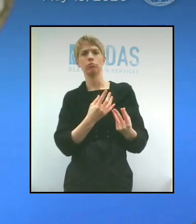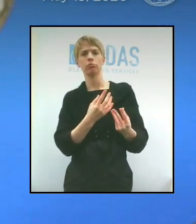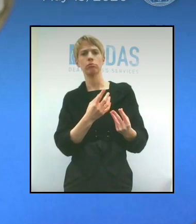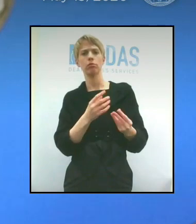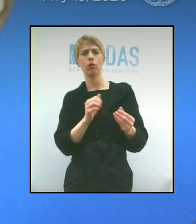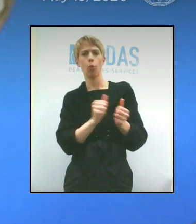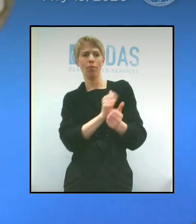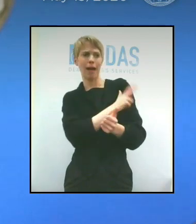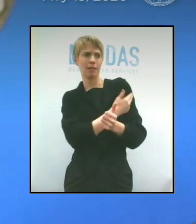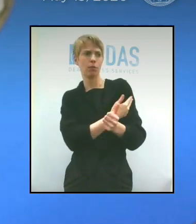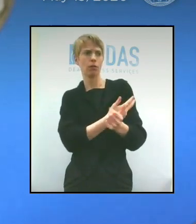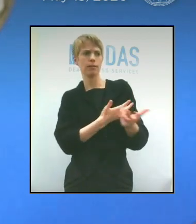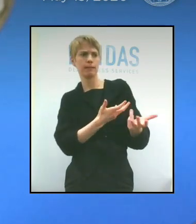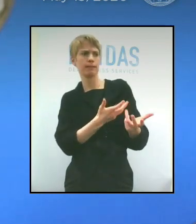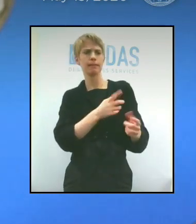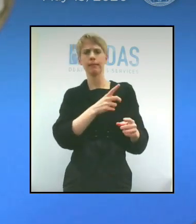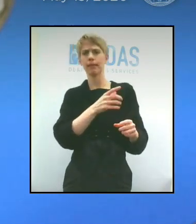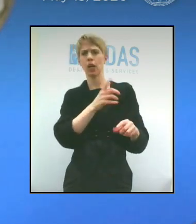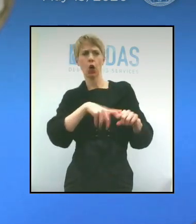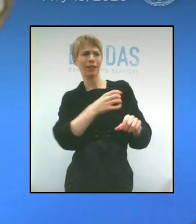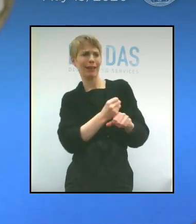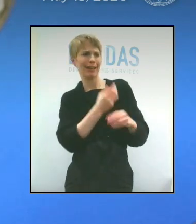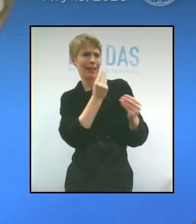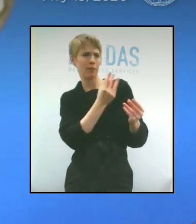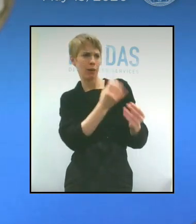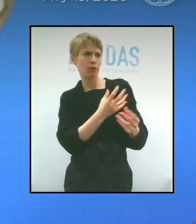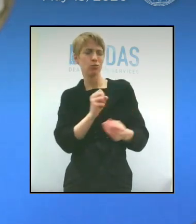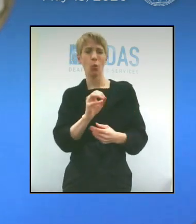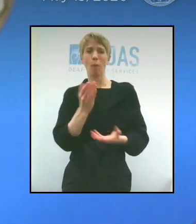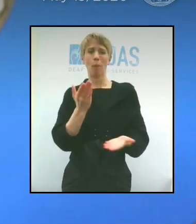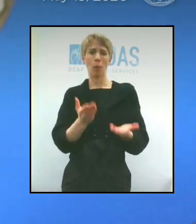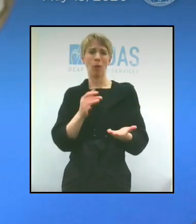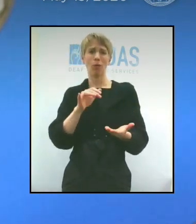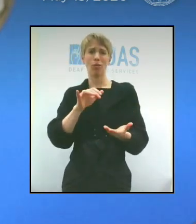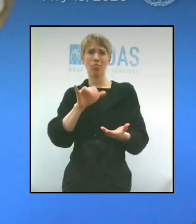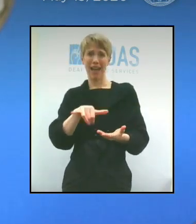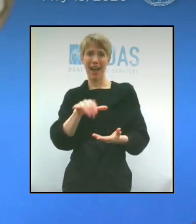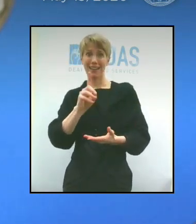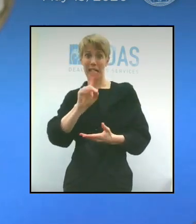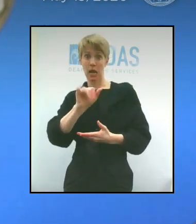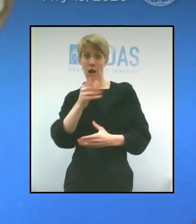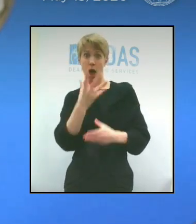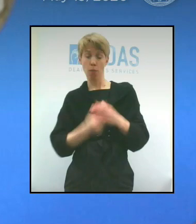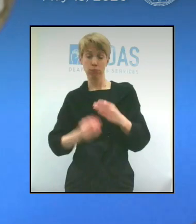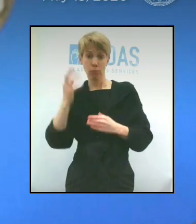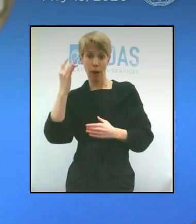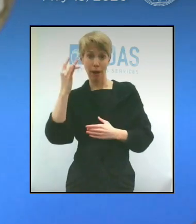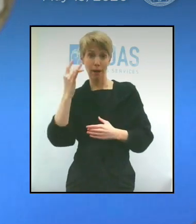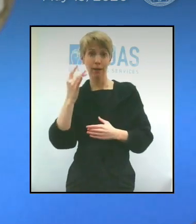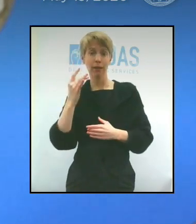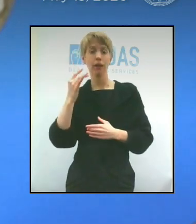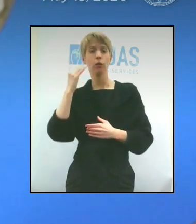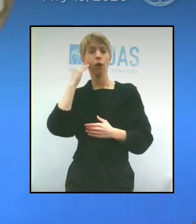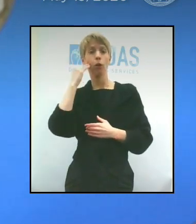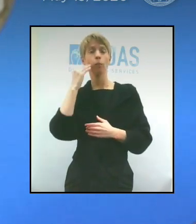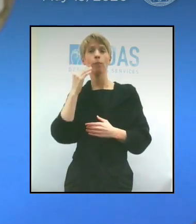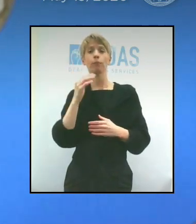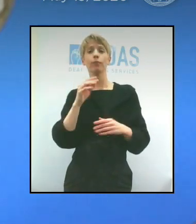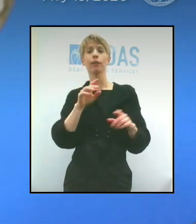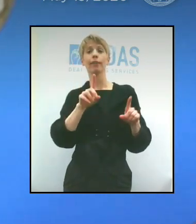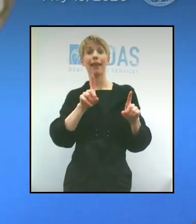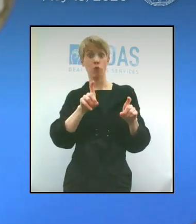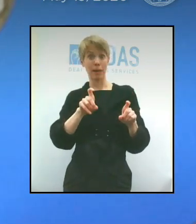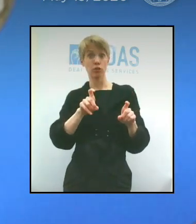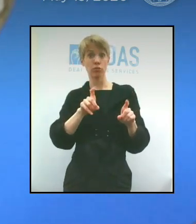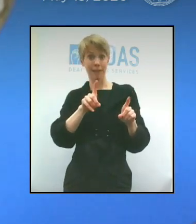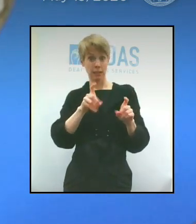So we may have been updating the maps, but it may have also coincided that some of that data, because the information on the tests comes from New York